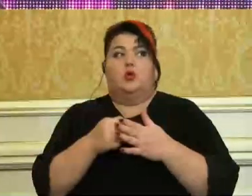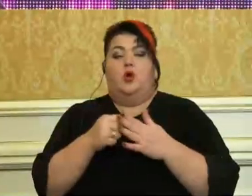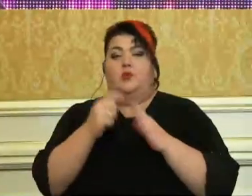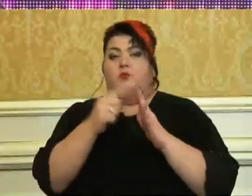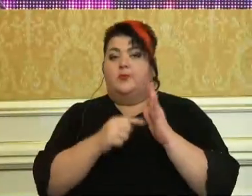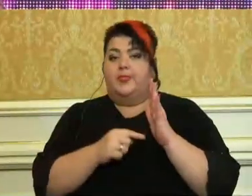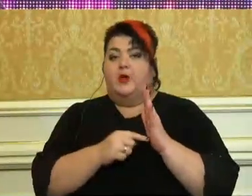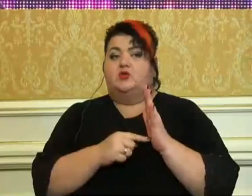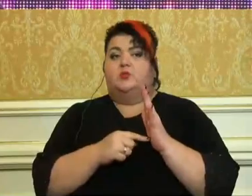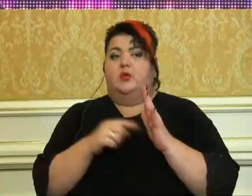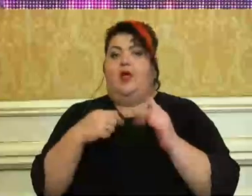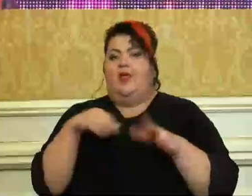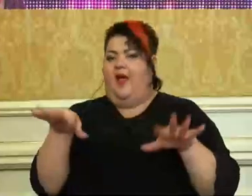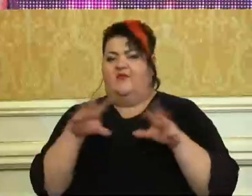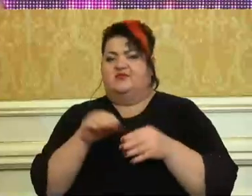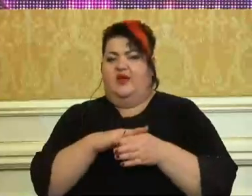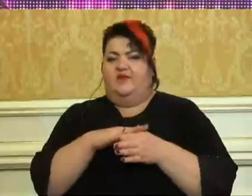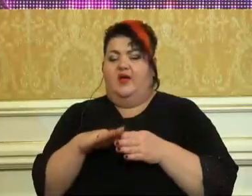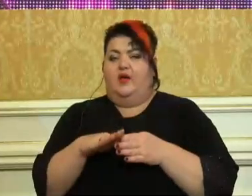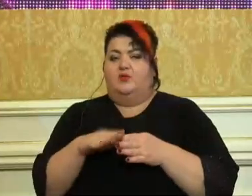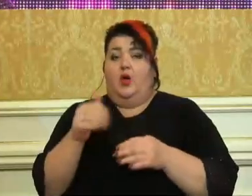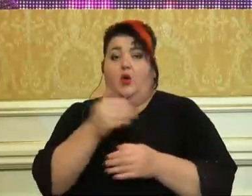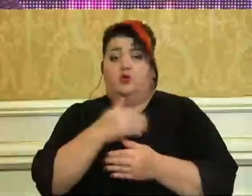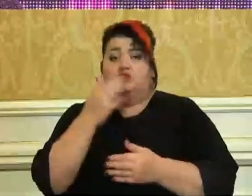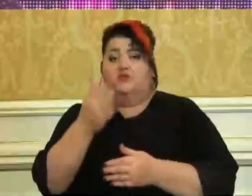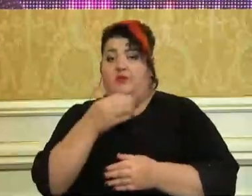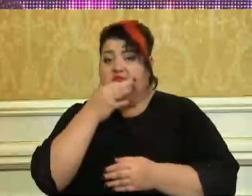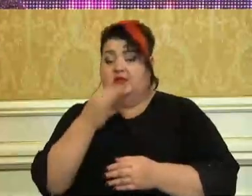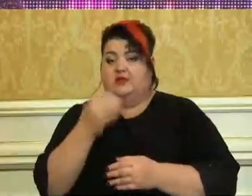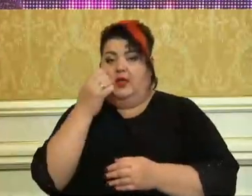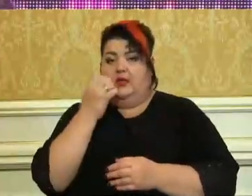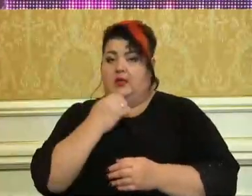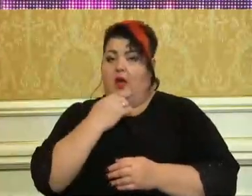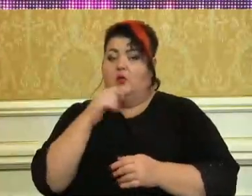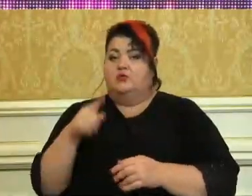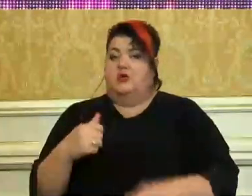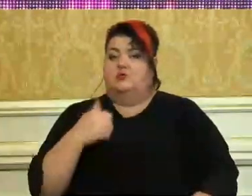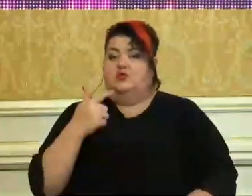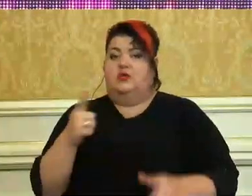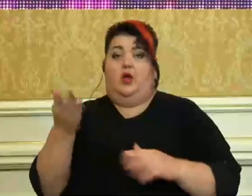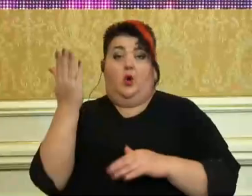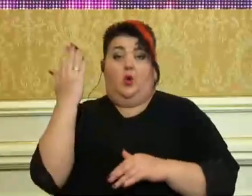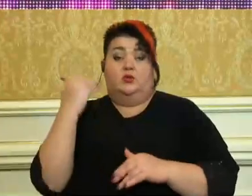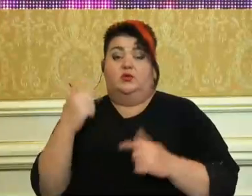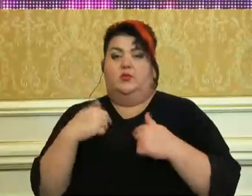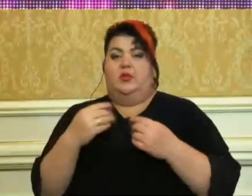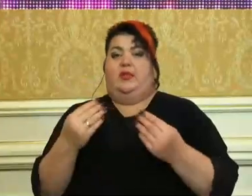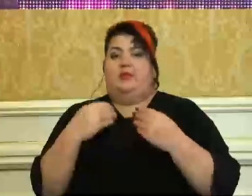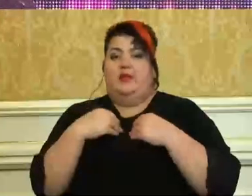as to distribution of renters, etc., etc. So I promised a lot, and I made a lot. So thank you, Irina. Thank you for